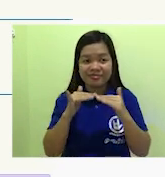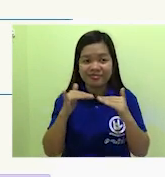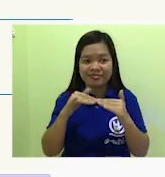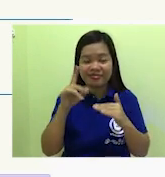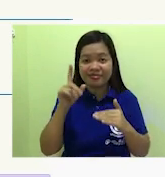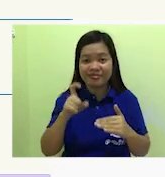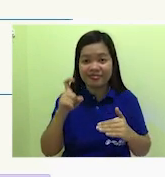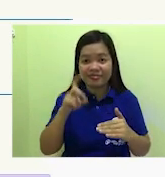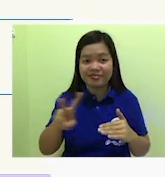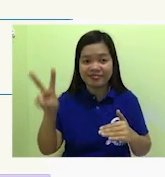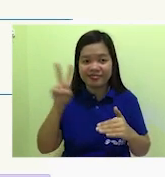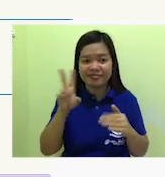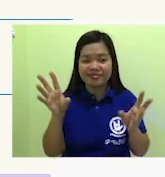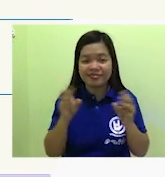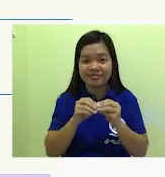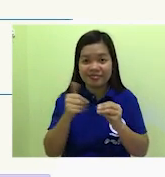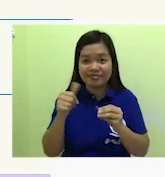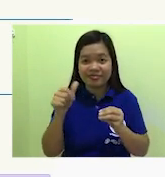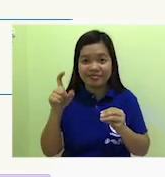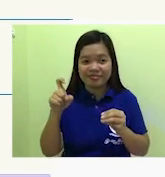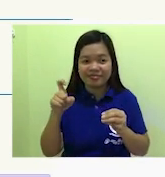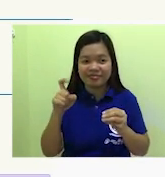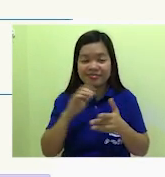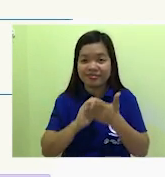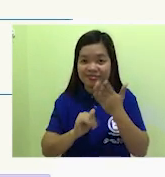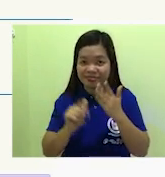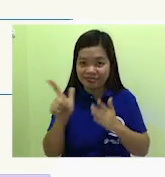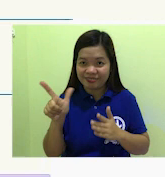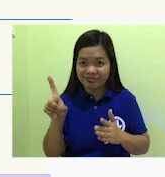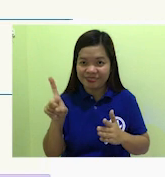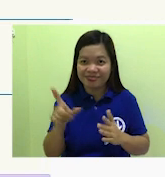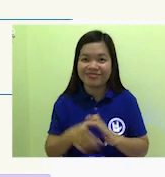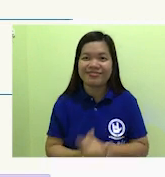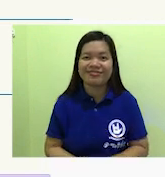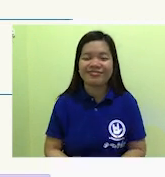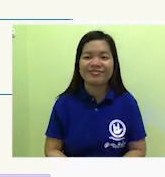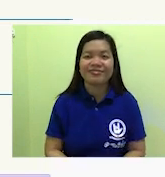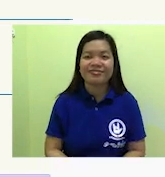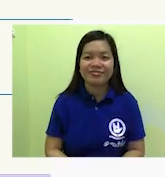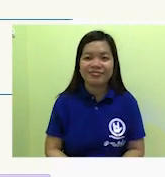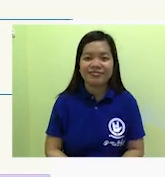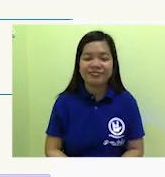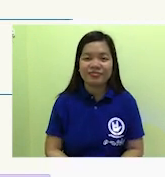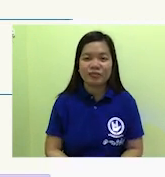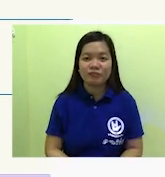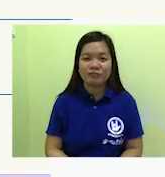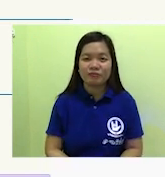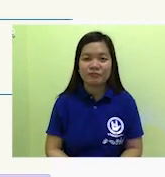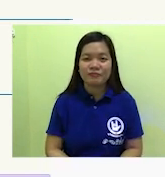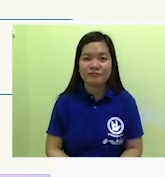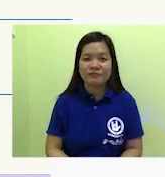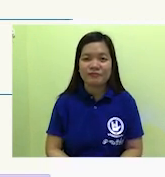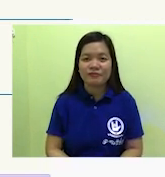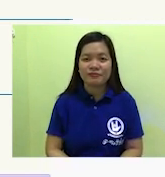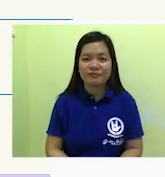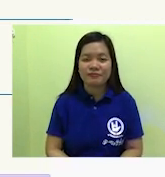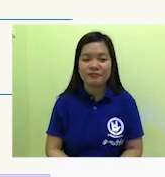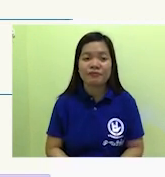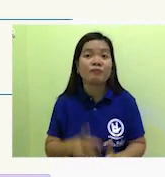Letter D, y equals x squared plus 10x minus 21.